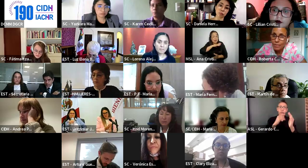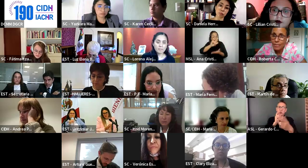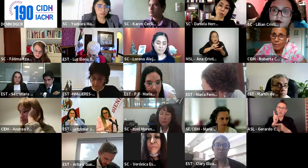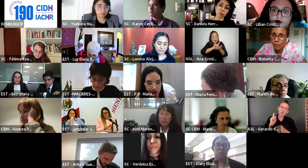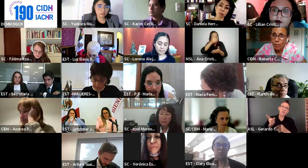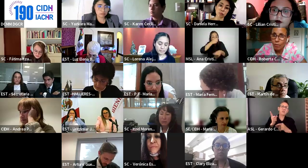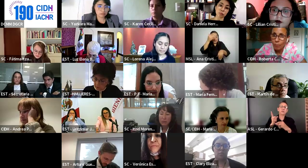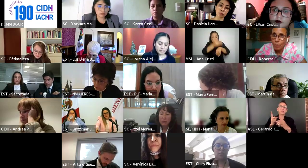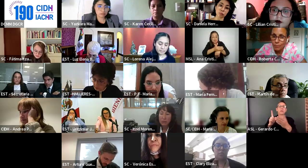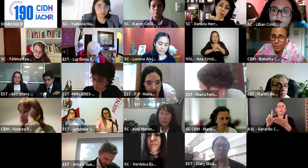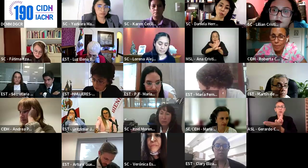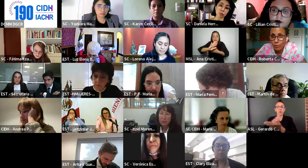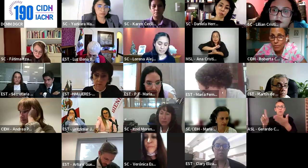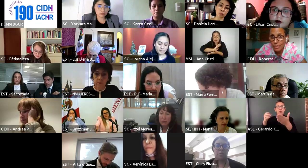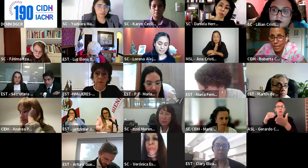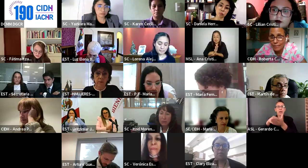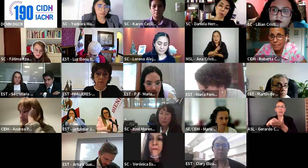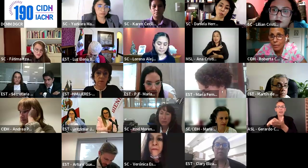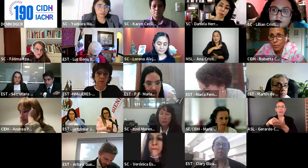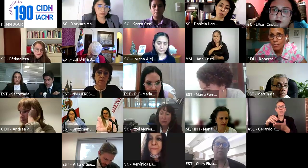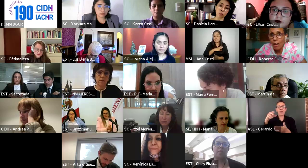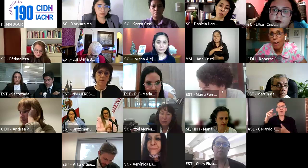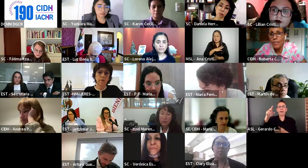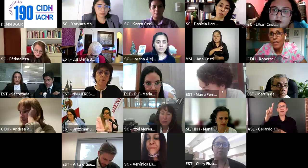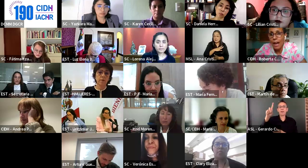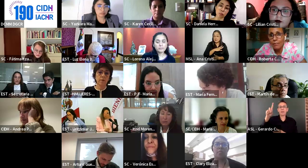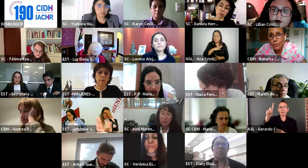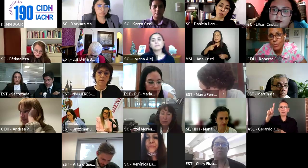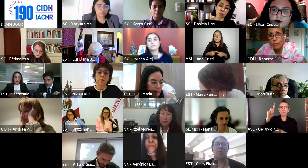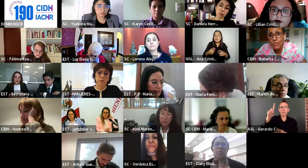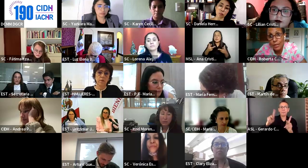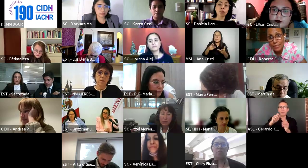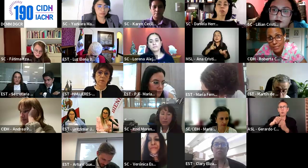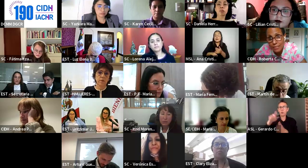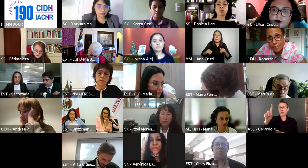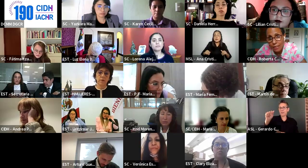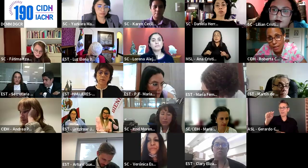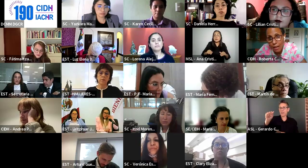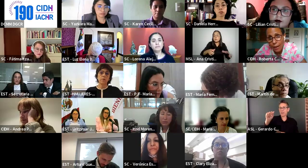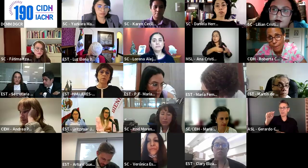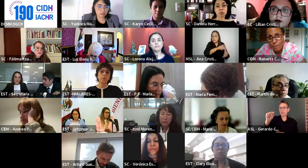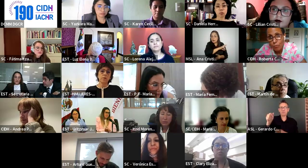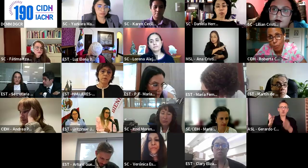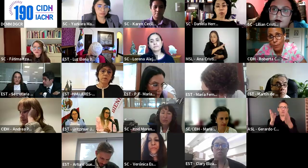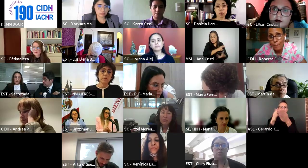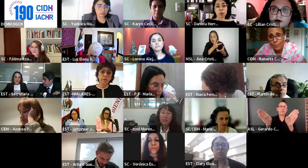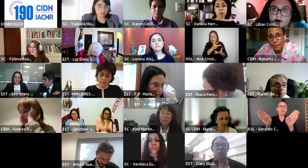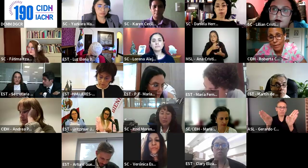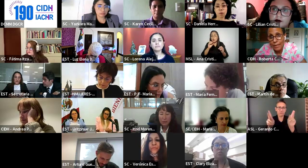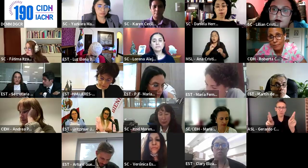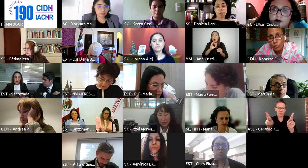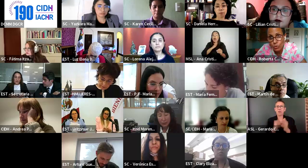of disability perpetrated by non-state actors? In other words, are there avenues of redress